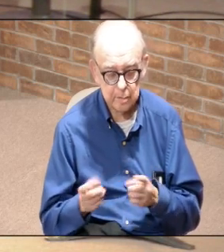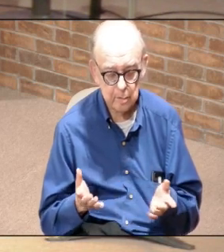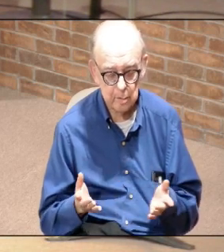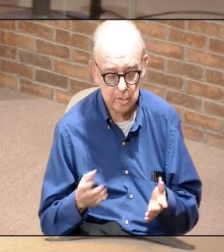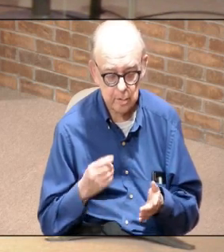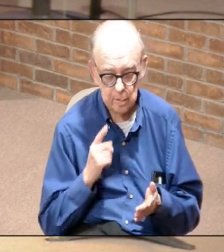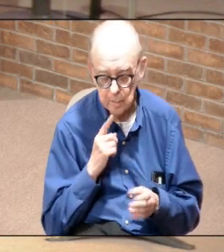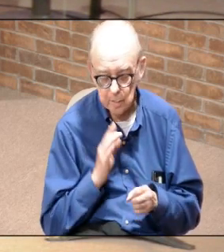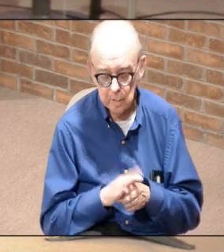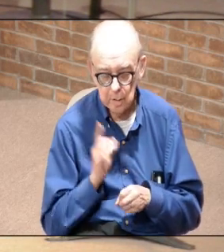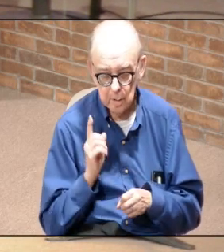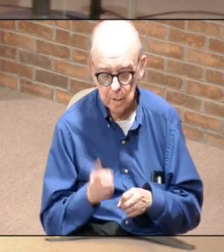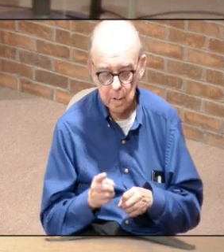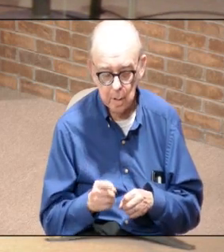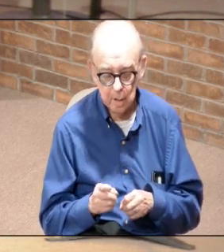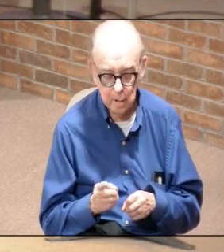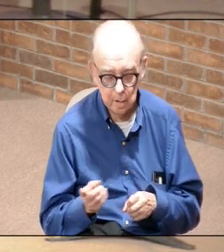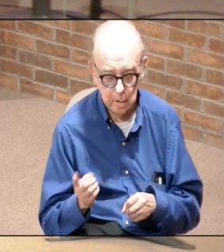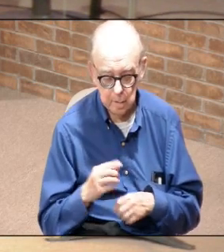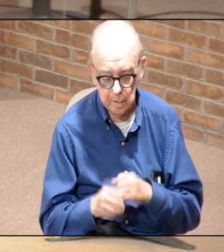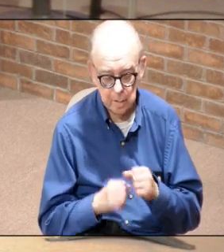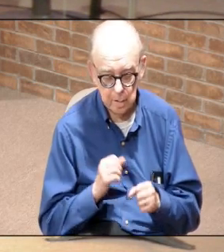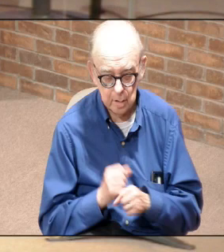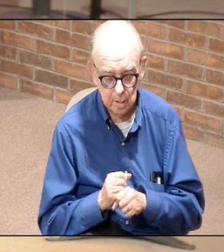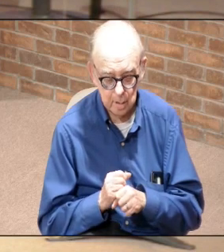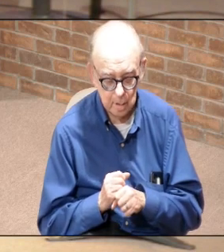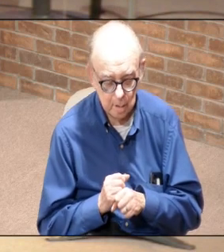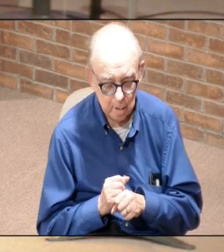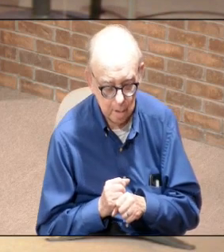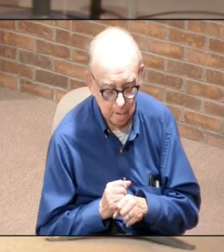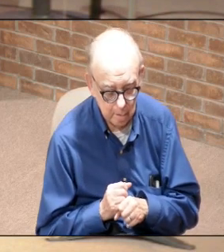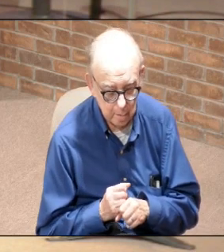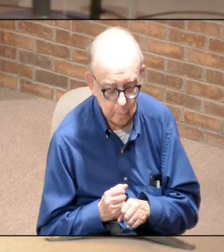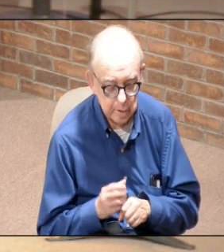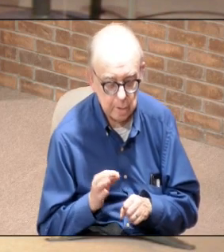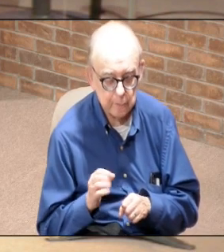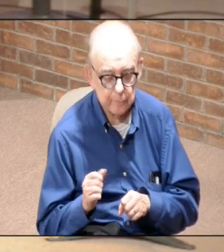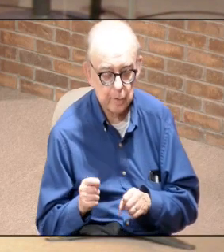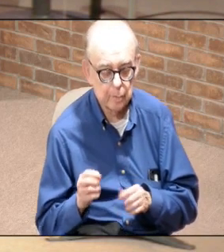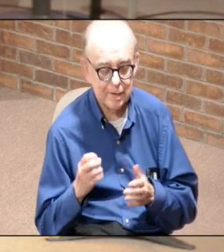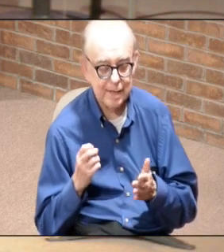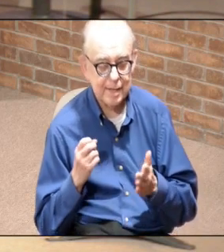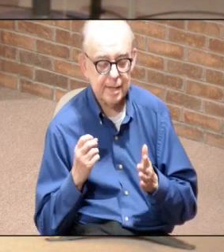But I guarantee you that come this year when flu season hits,